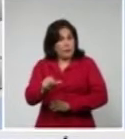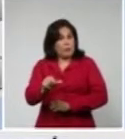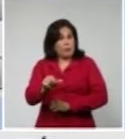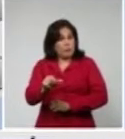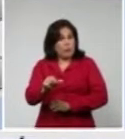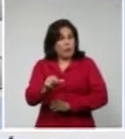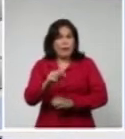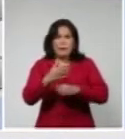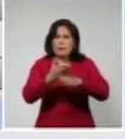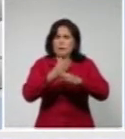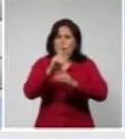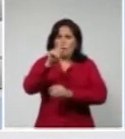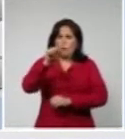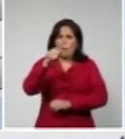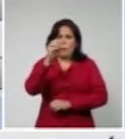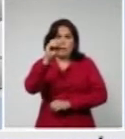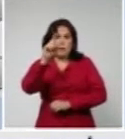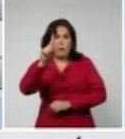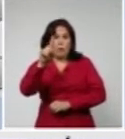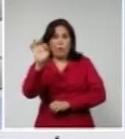to